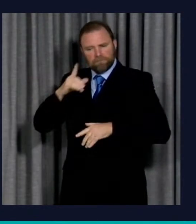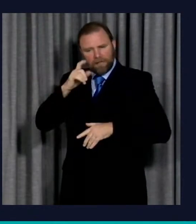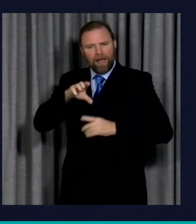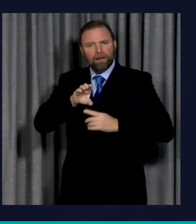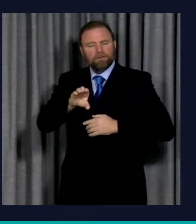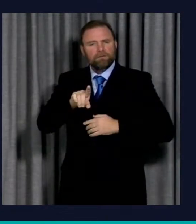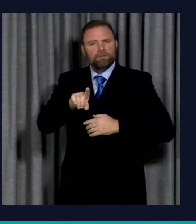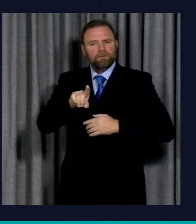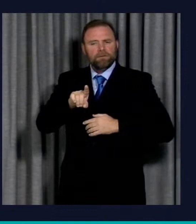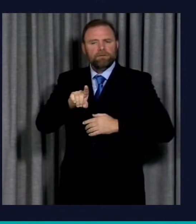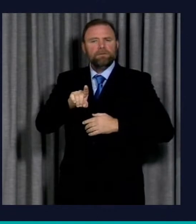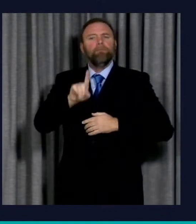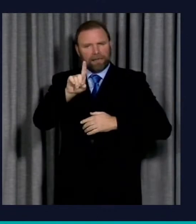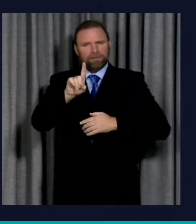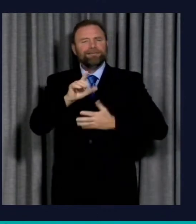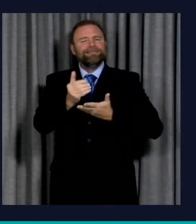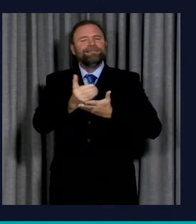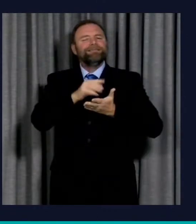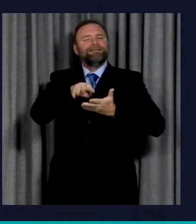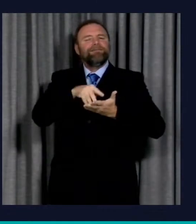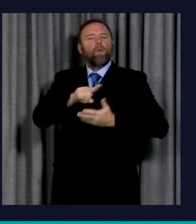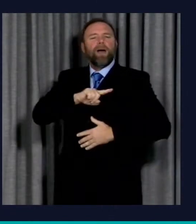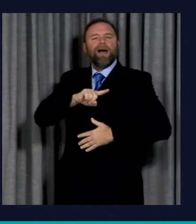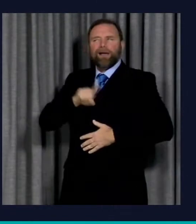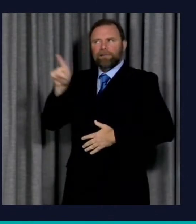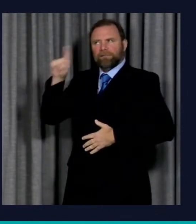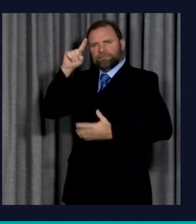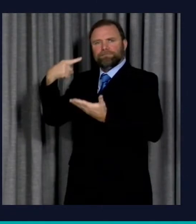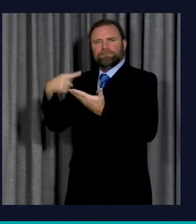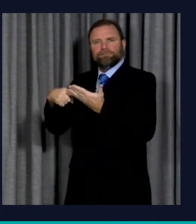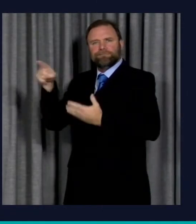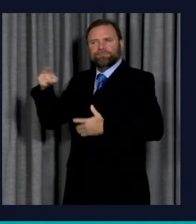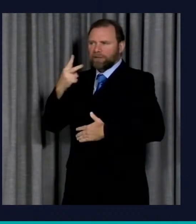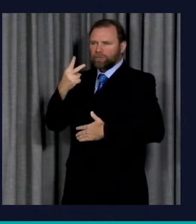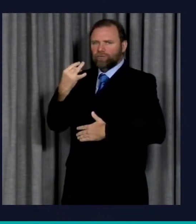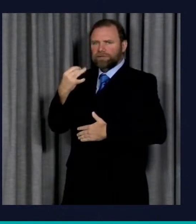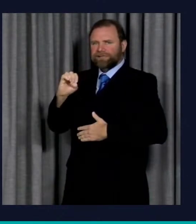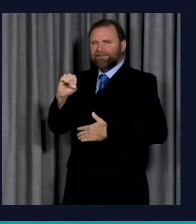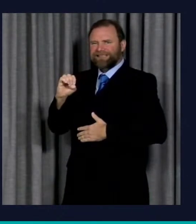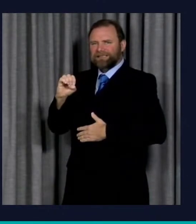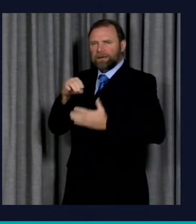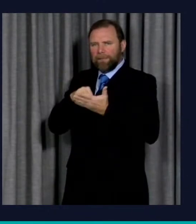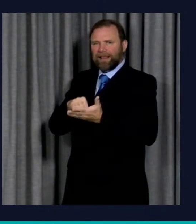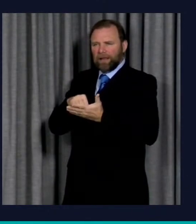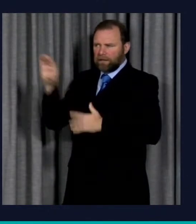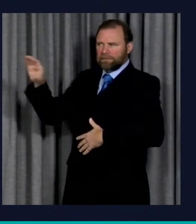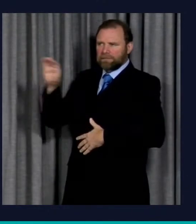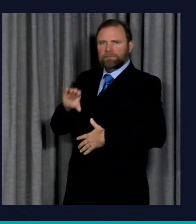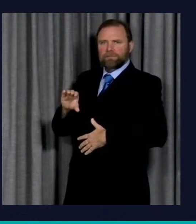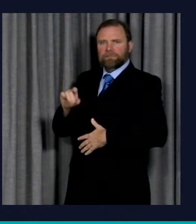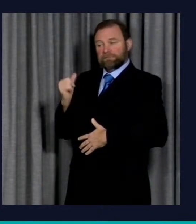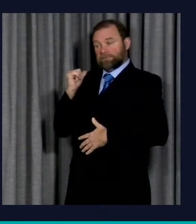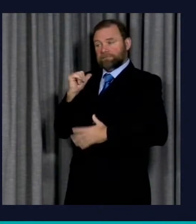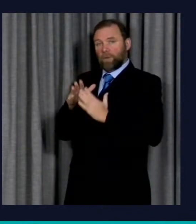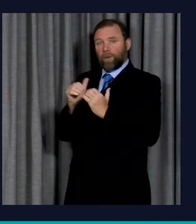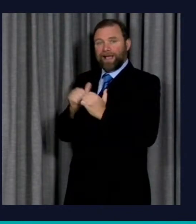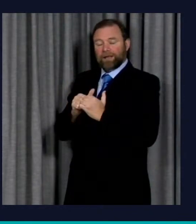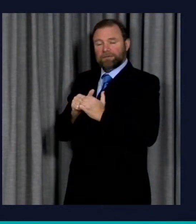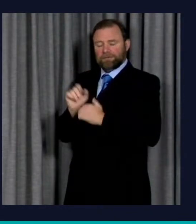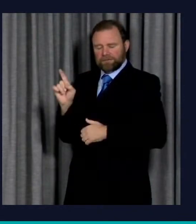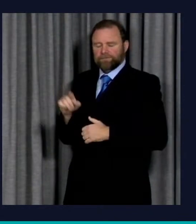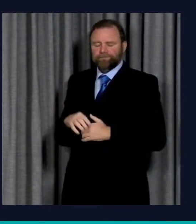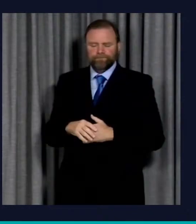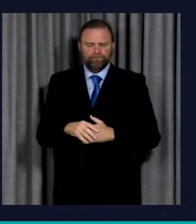safety net of the £270 million that the Chancellor announced at the weekend. Were